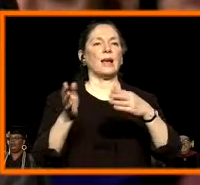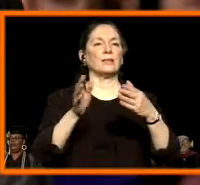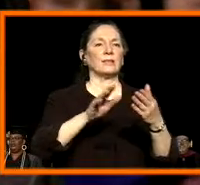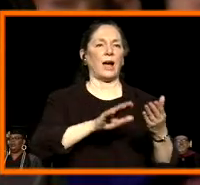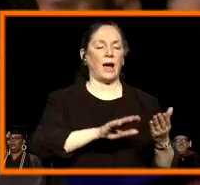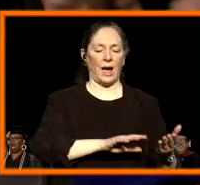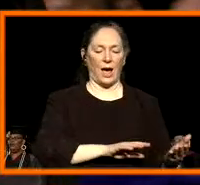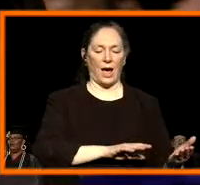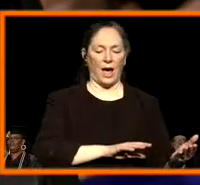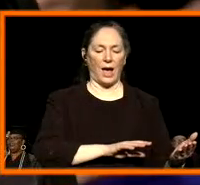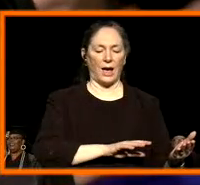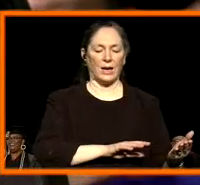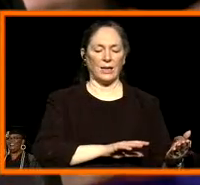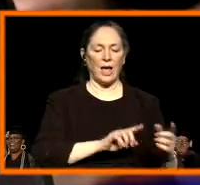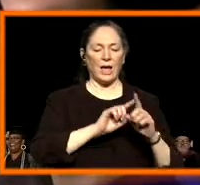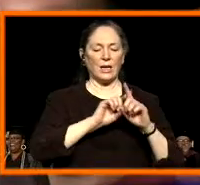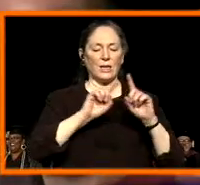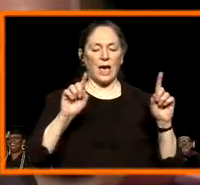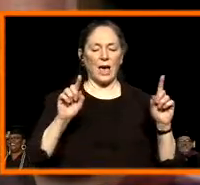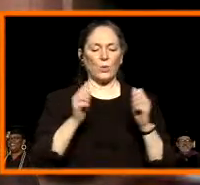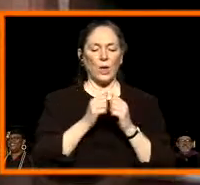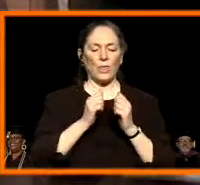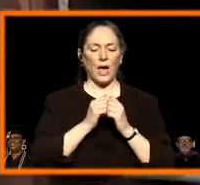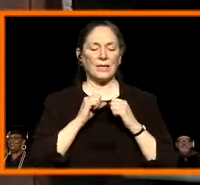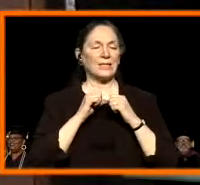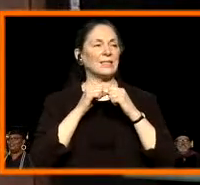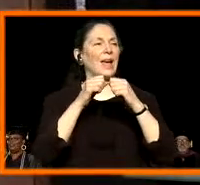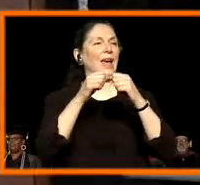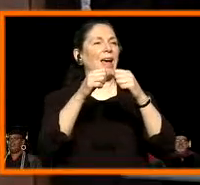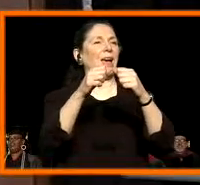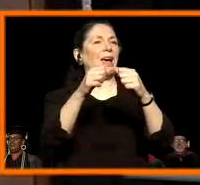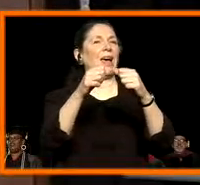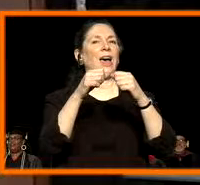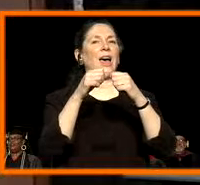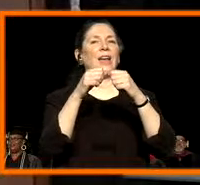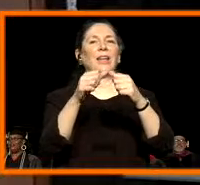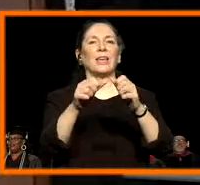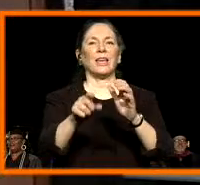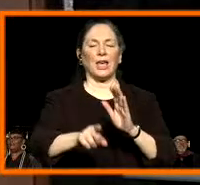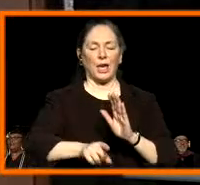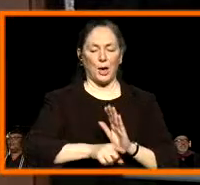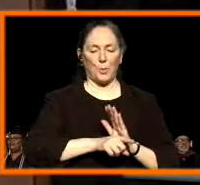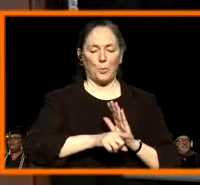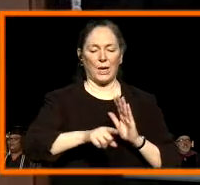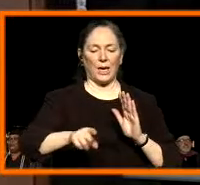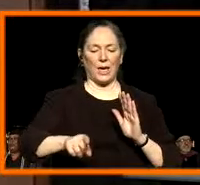unborn had died. Yet with a steady